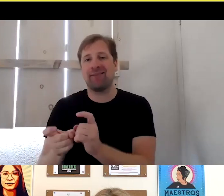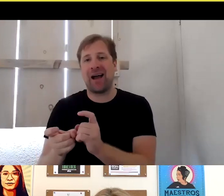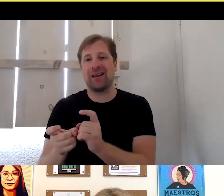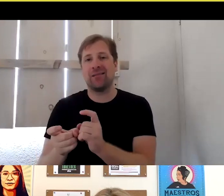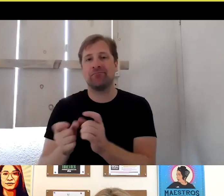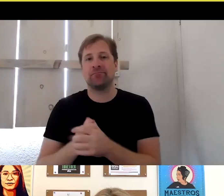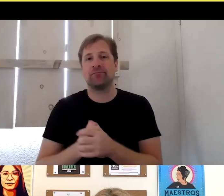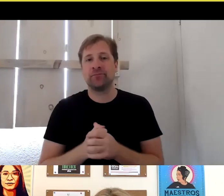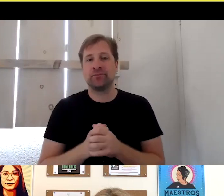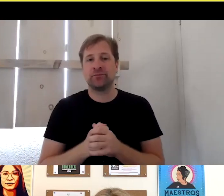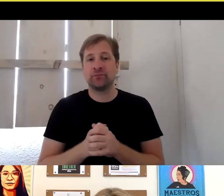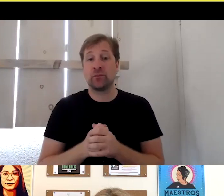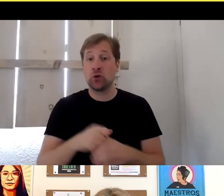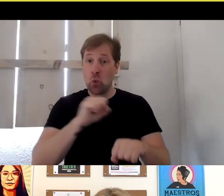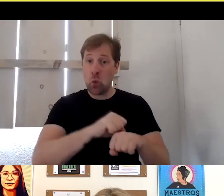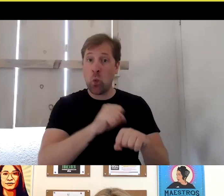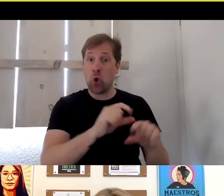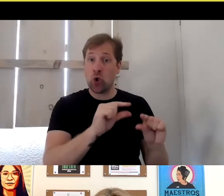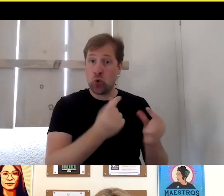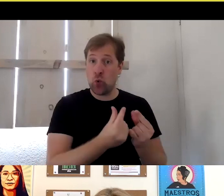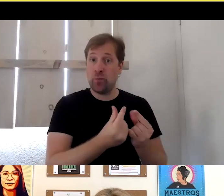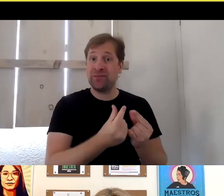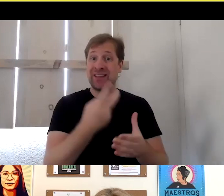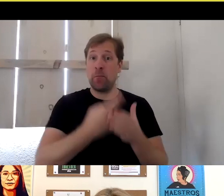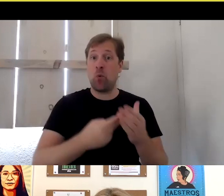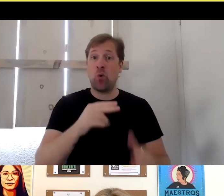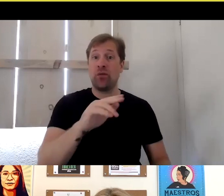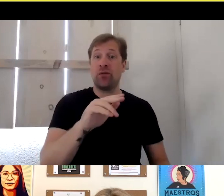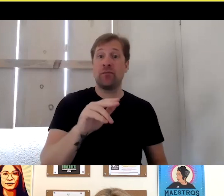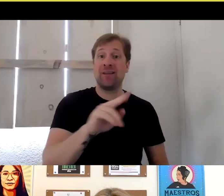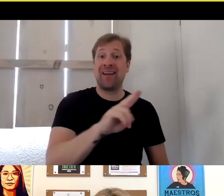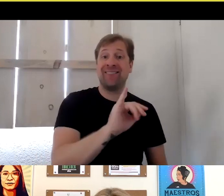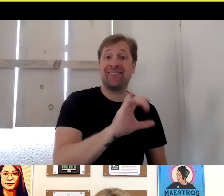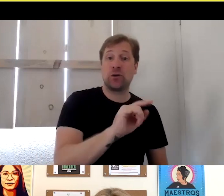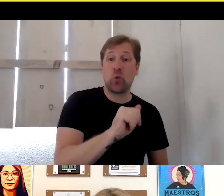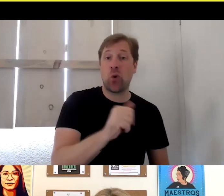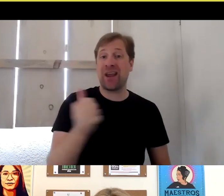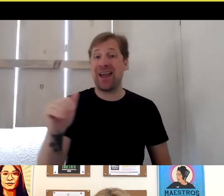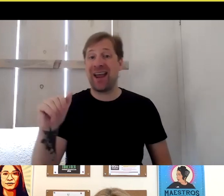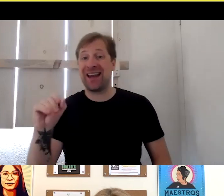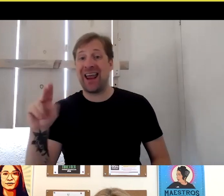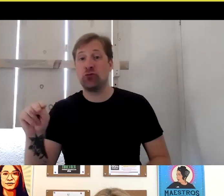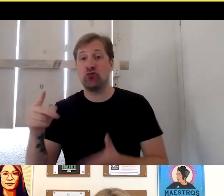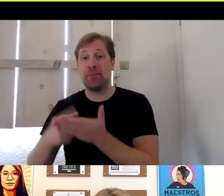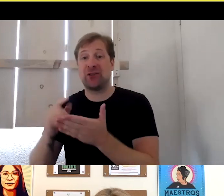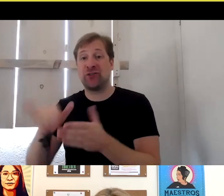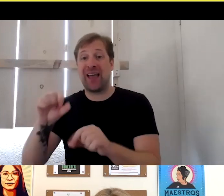I think the work groups that both Adrian and Victoria spoke about are really